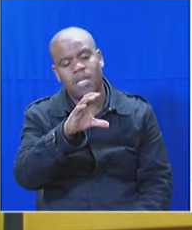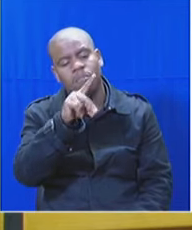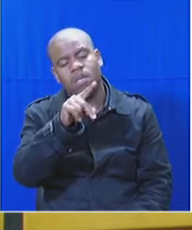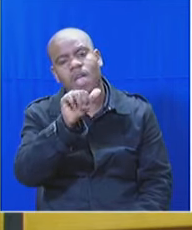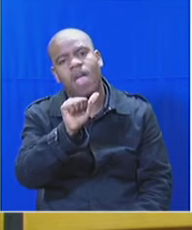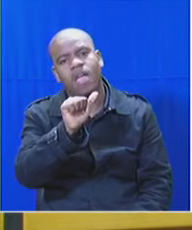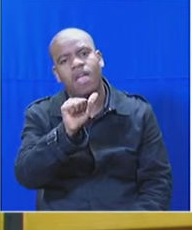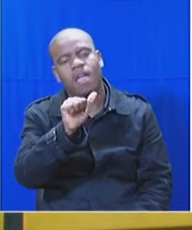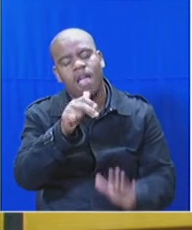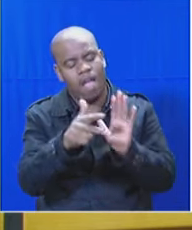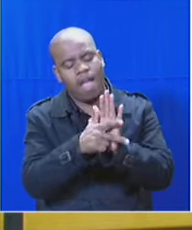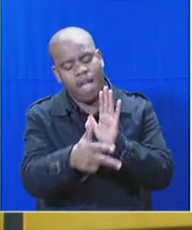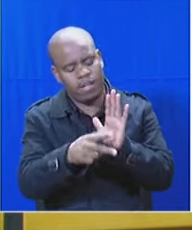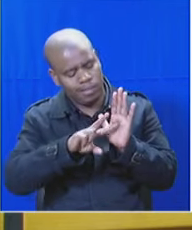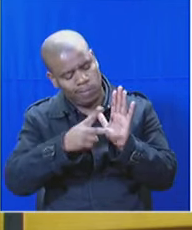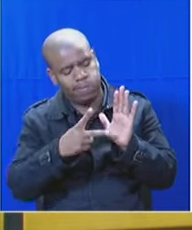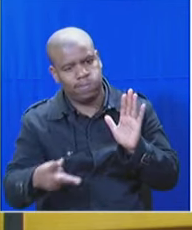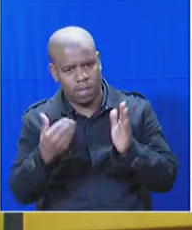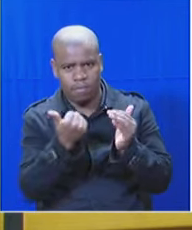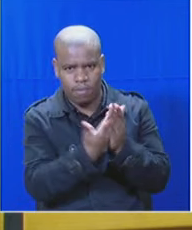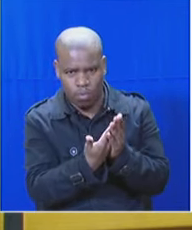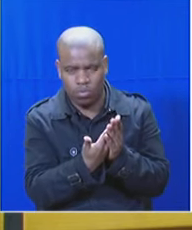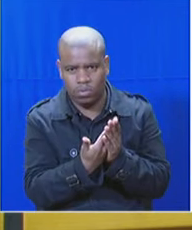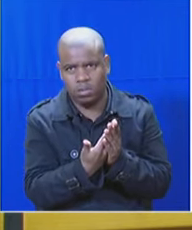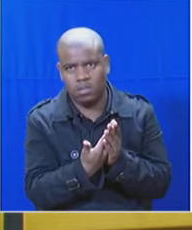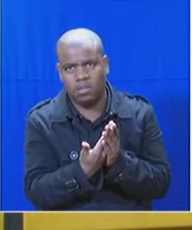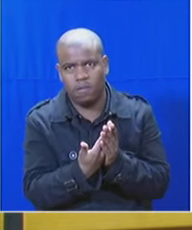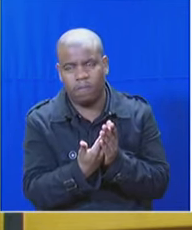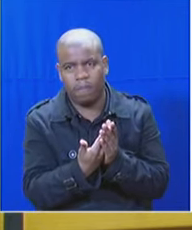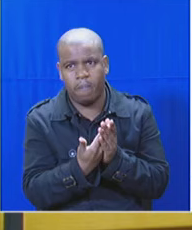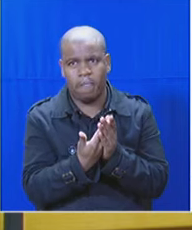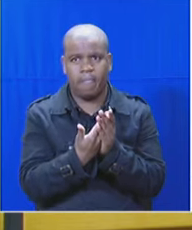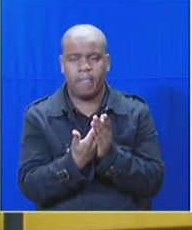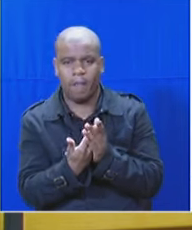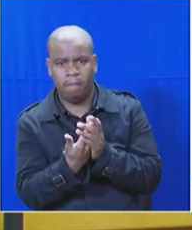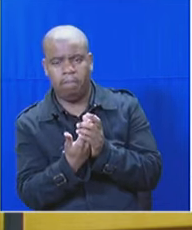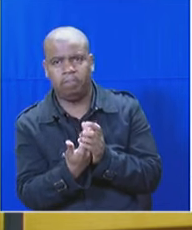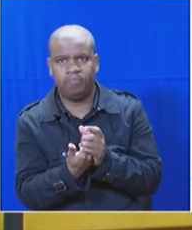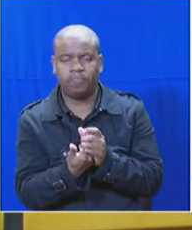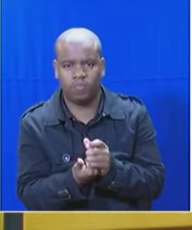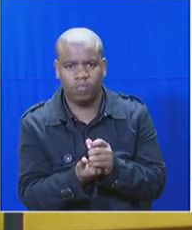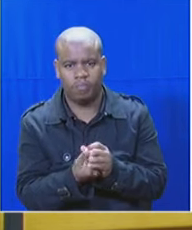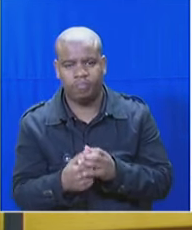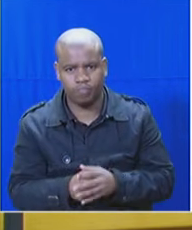Act. Your colleague, through you, Honorable Chair, your colleague Honorable Mhlongo had to run elsewhere.